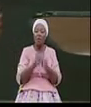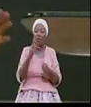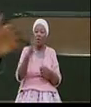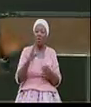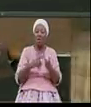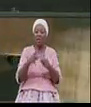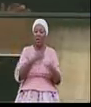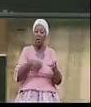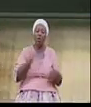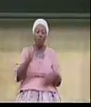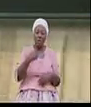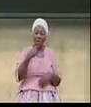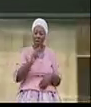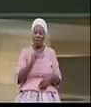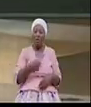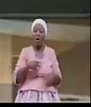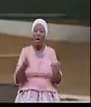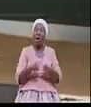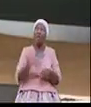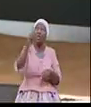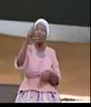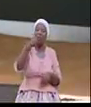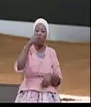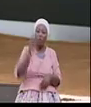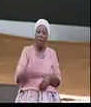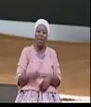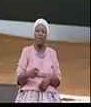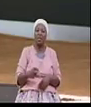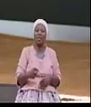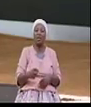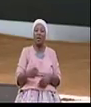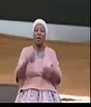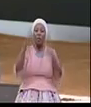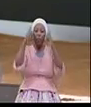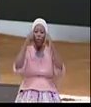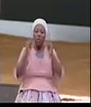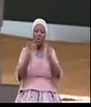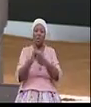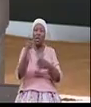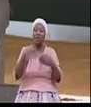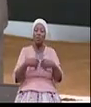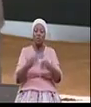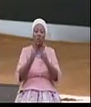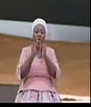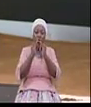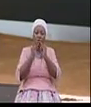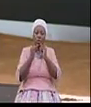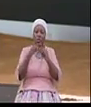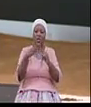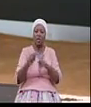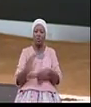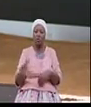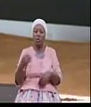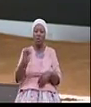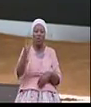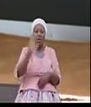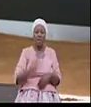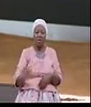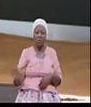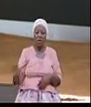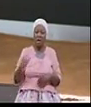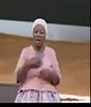he commanded Moses, that he should instruct the children of Israel, and